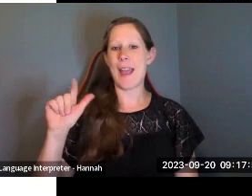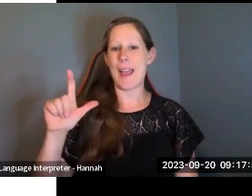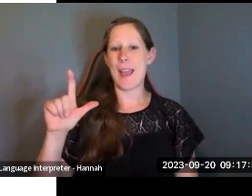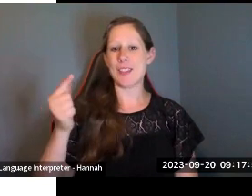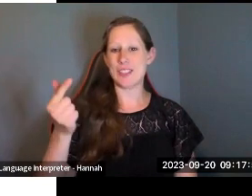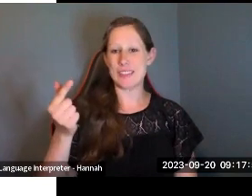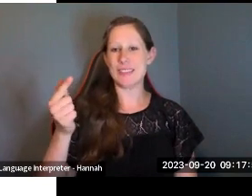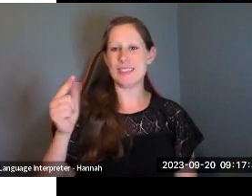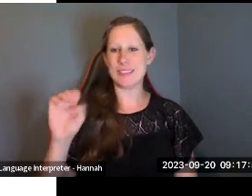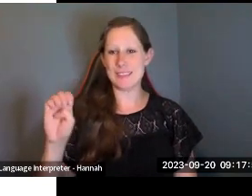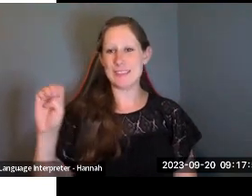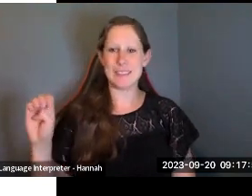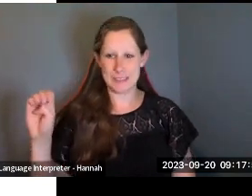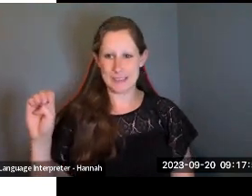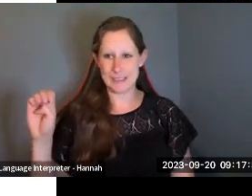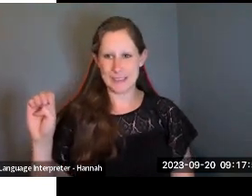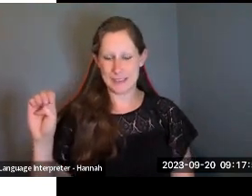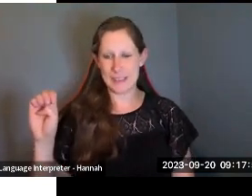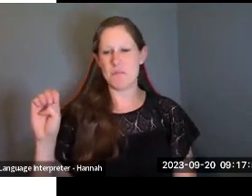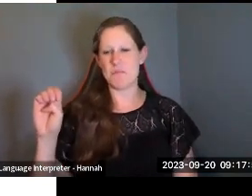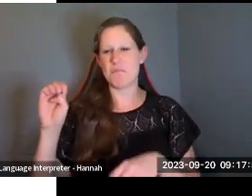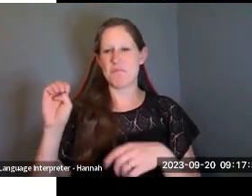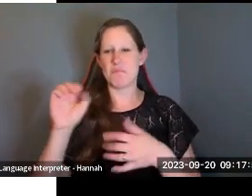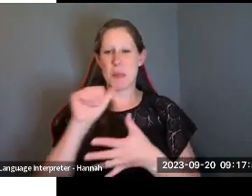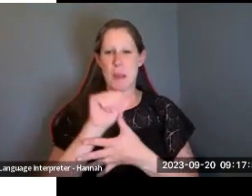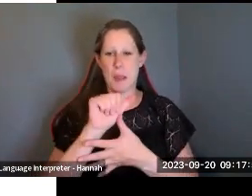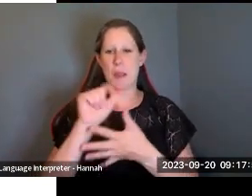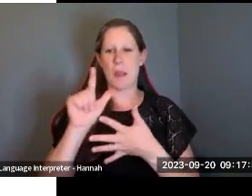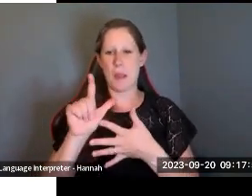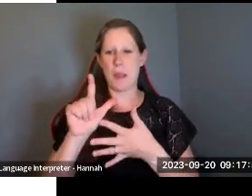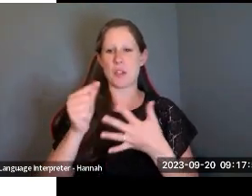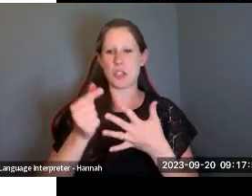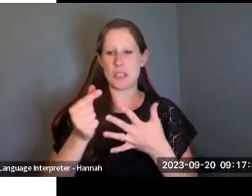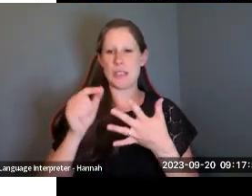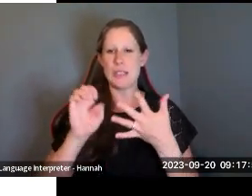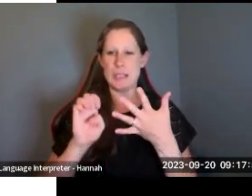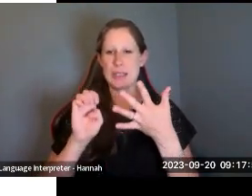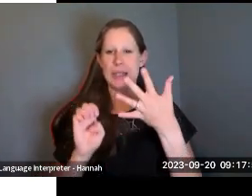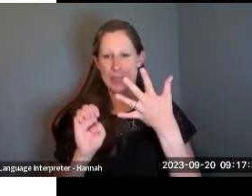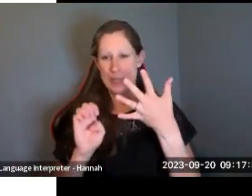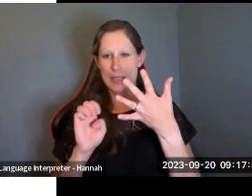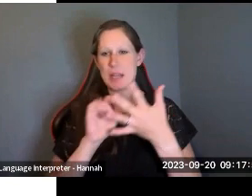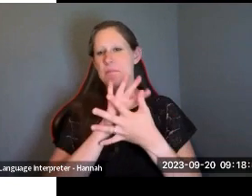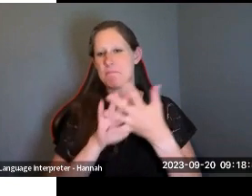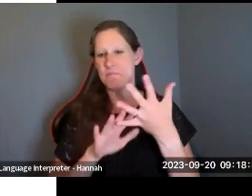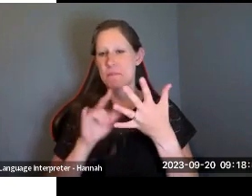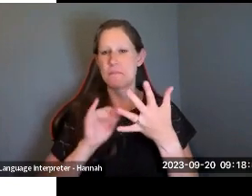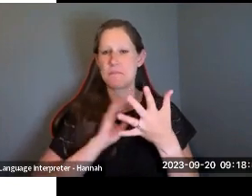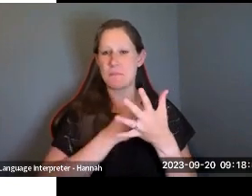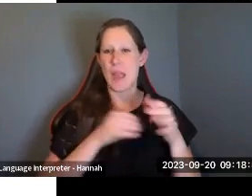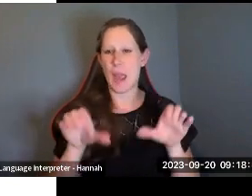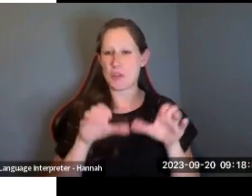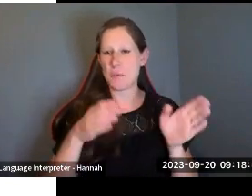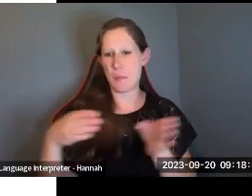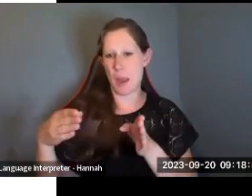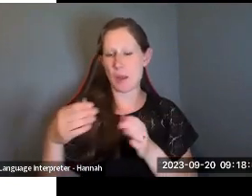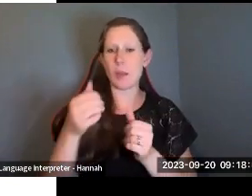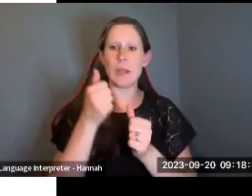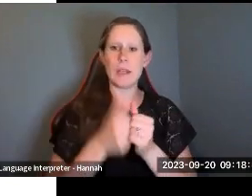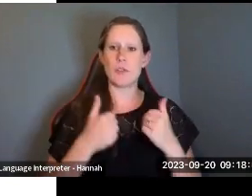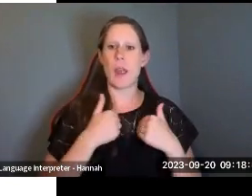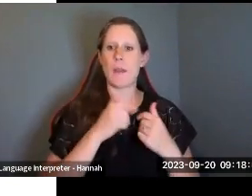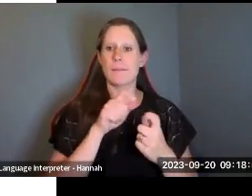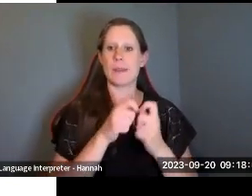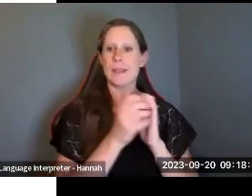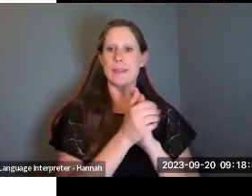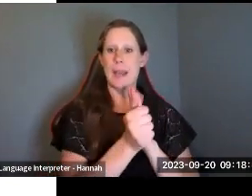ALGEE, is the action plan. And each step comes with a set of skills that in the